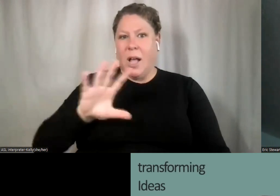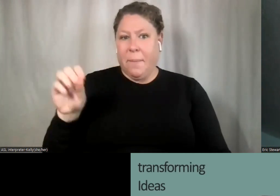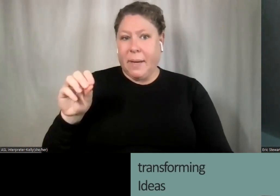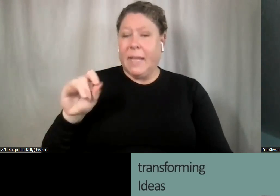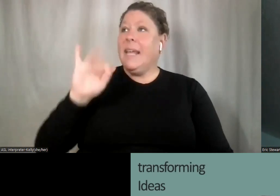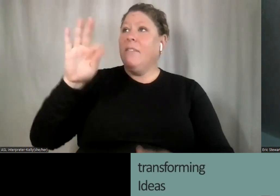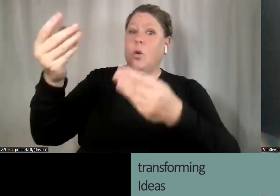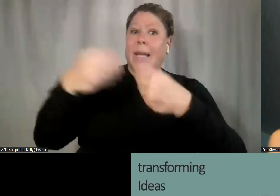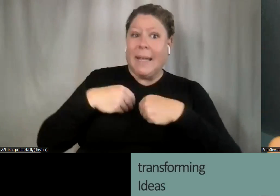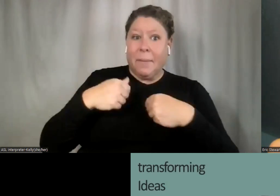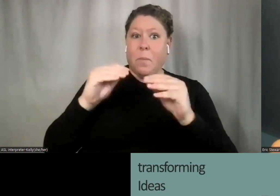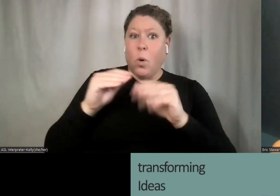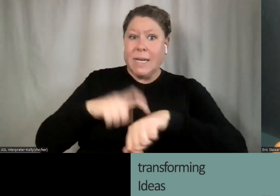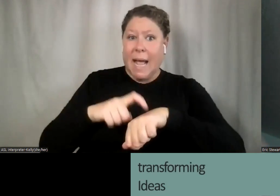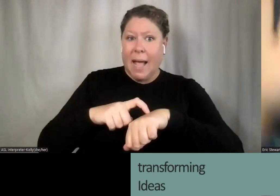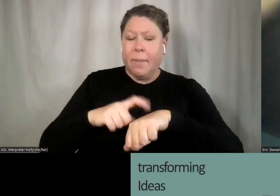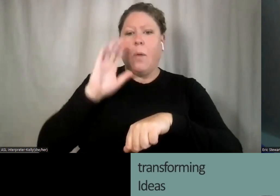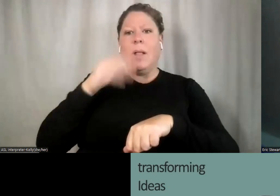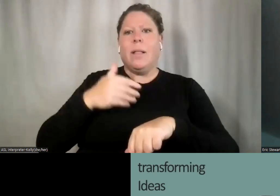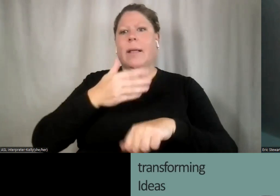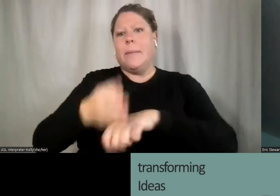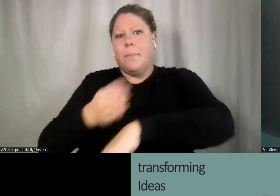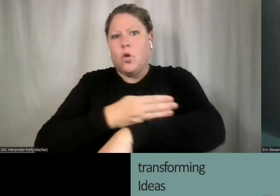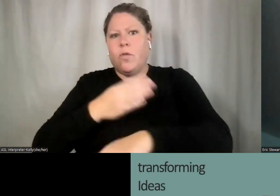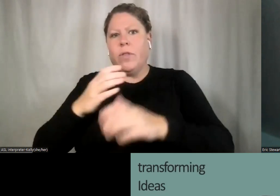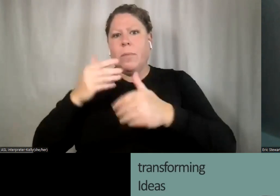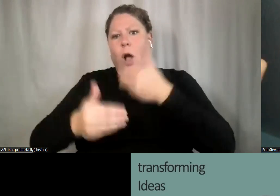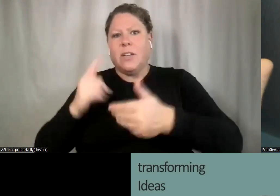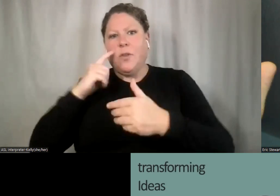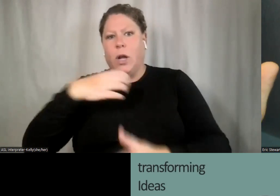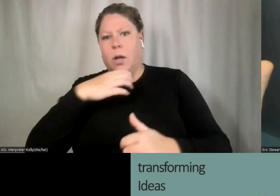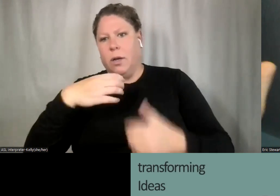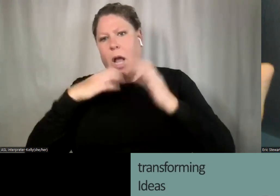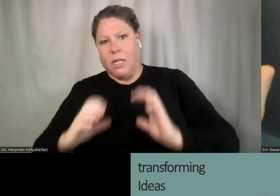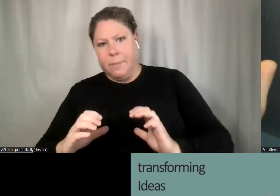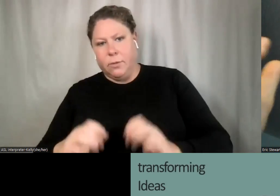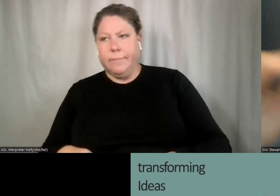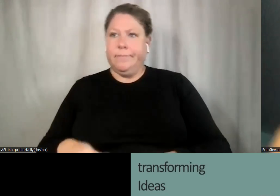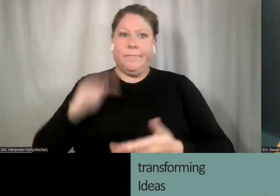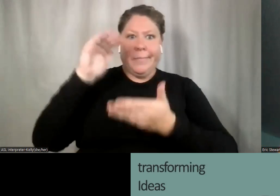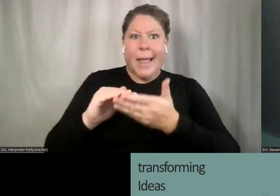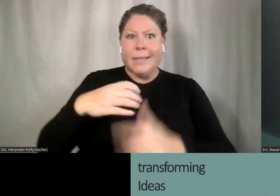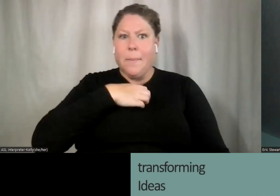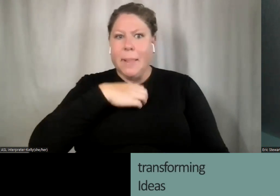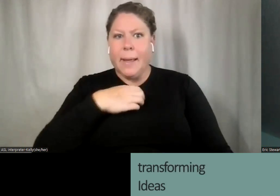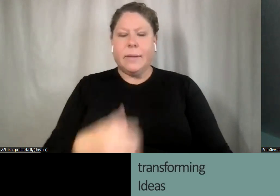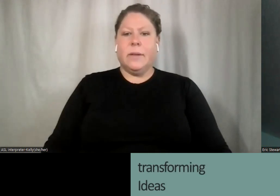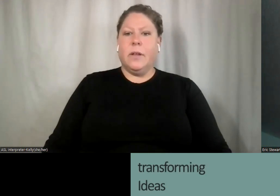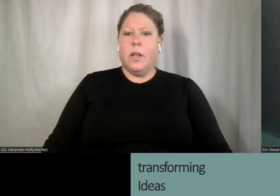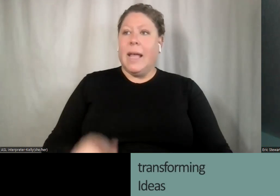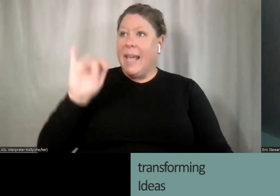better process to deliver to our customers. If you give me more time, we'll come up with a process that's